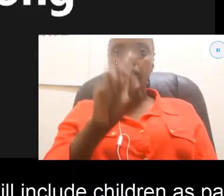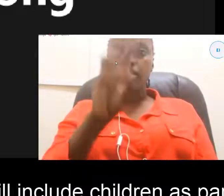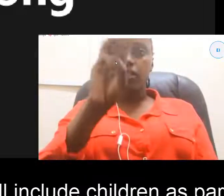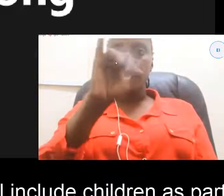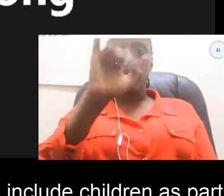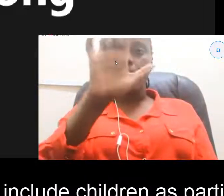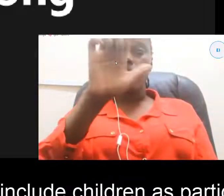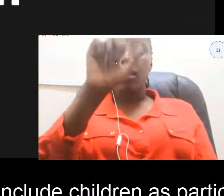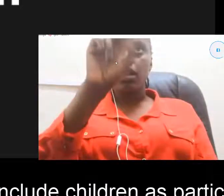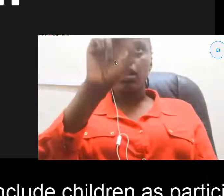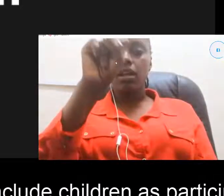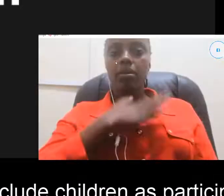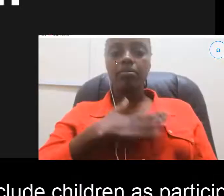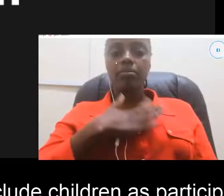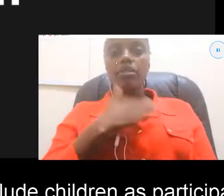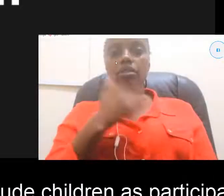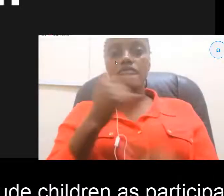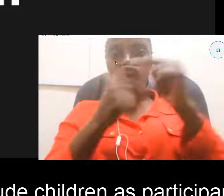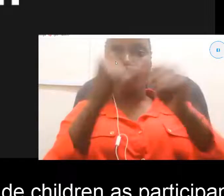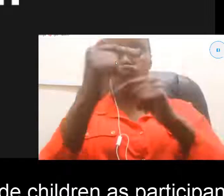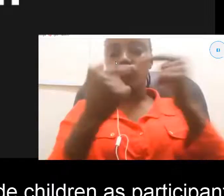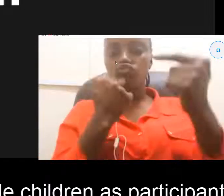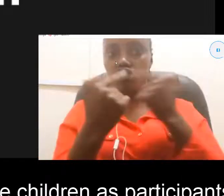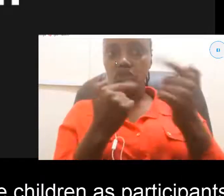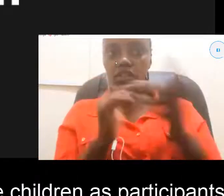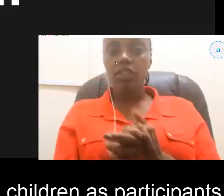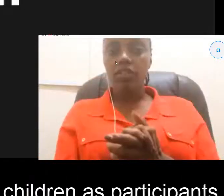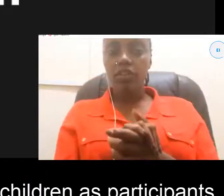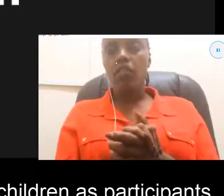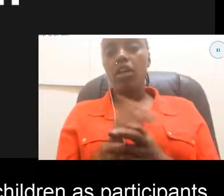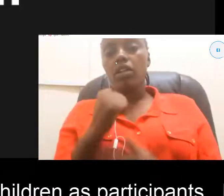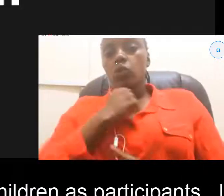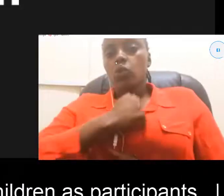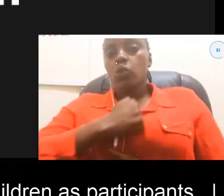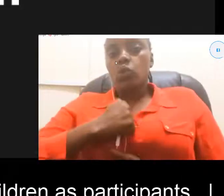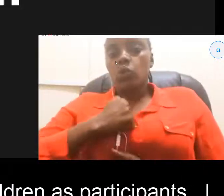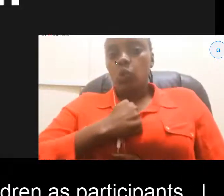ahead. Yeah. So I'm sorry for the